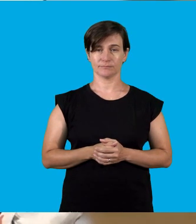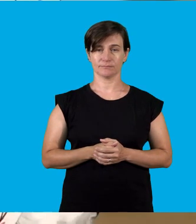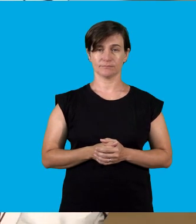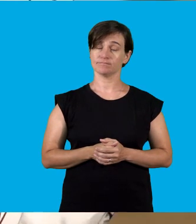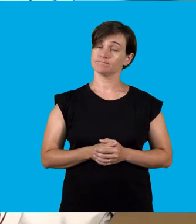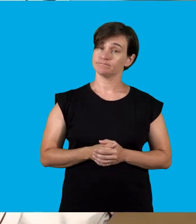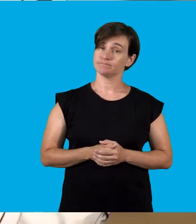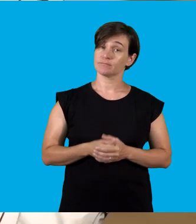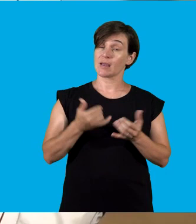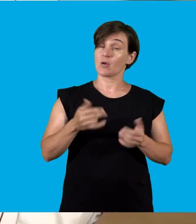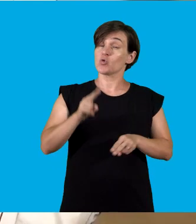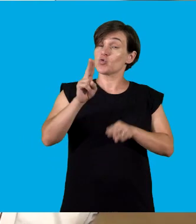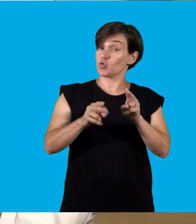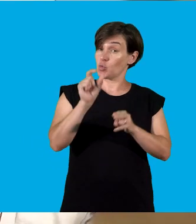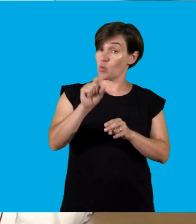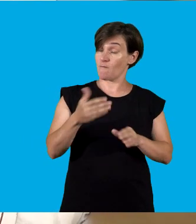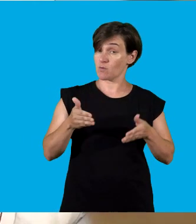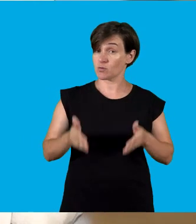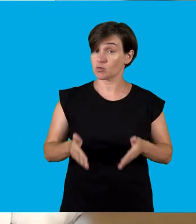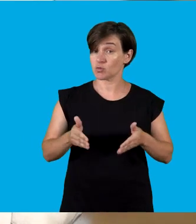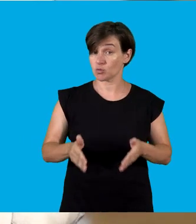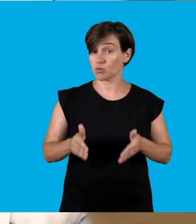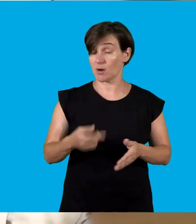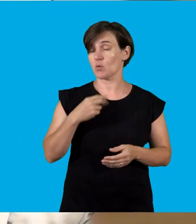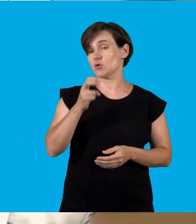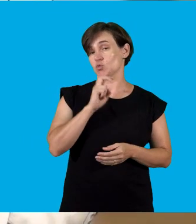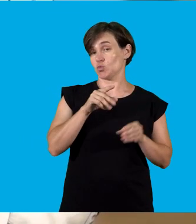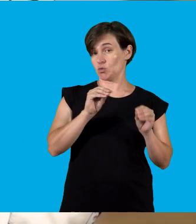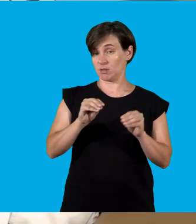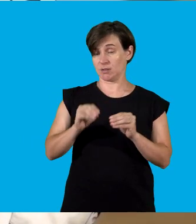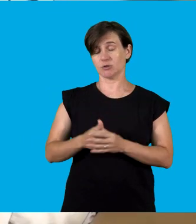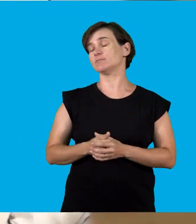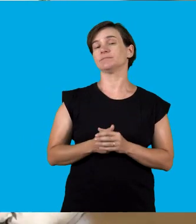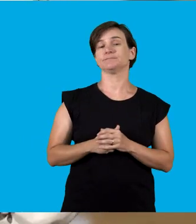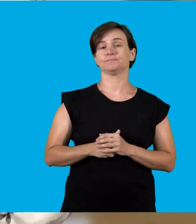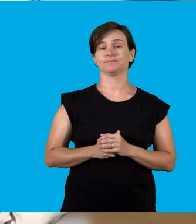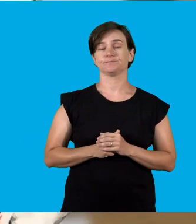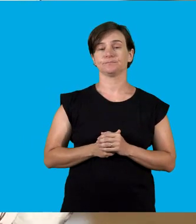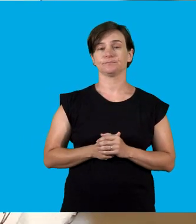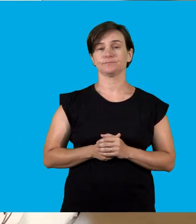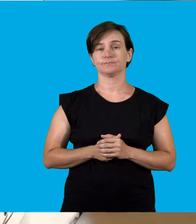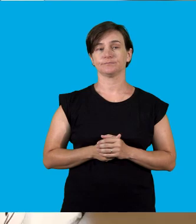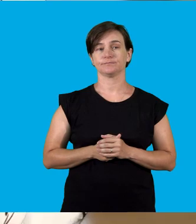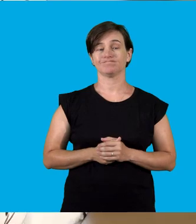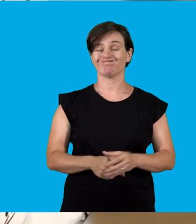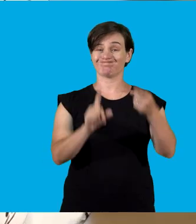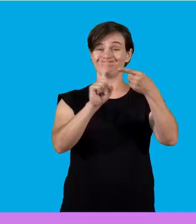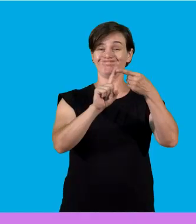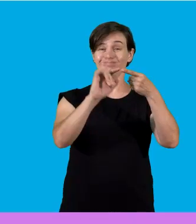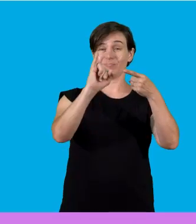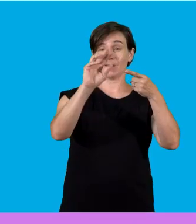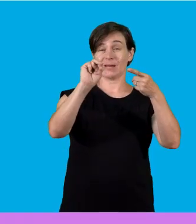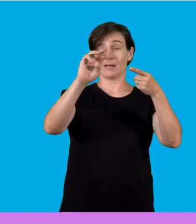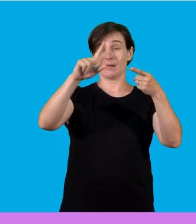Let's look at the new words and language that we will encounter within this lesson.